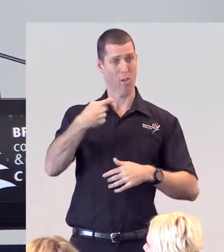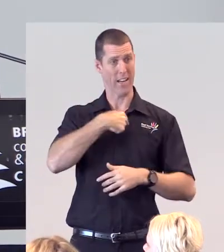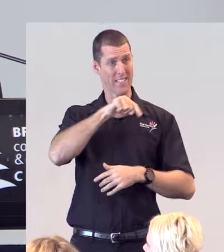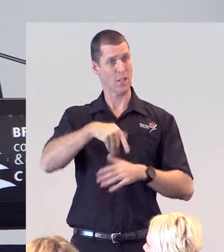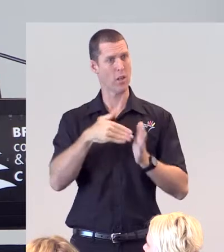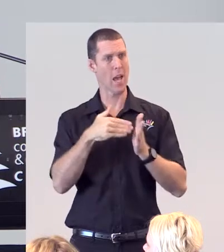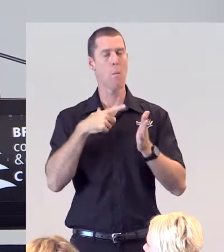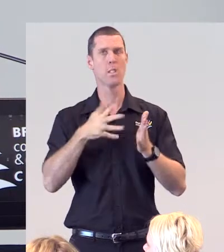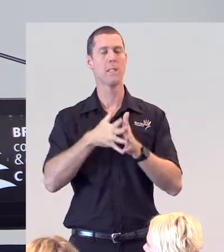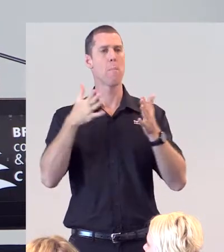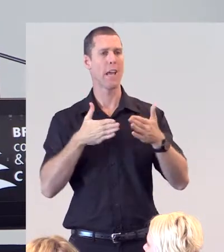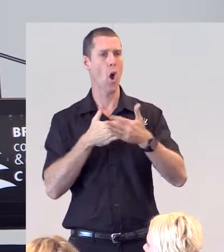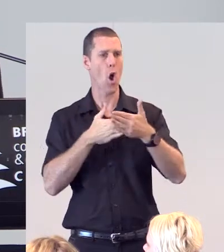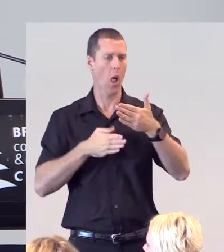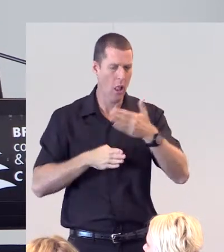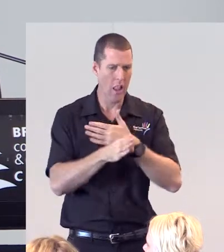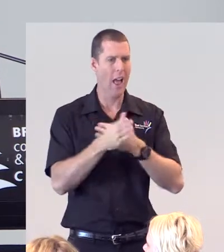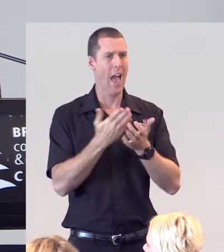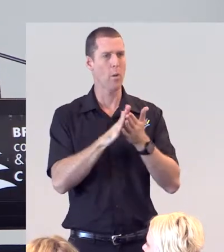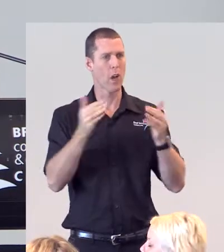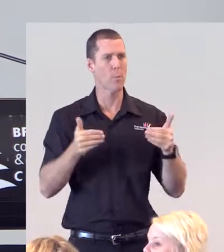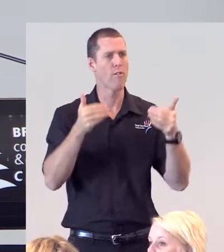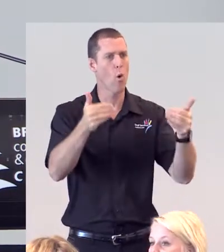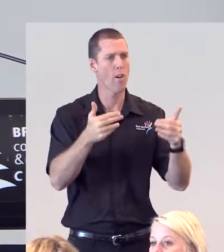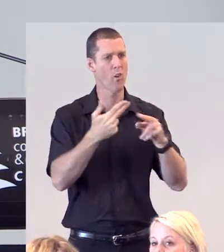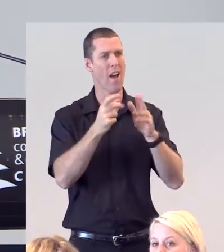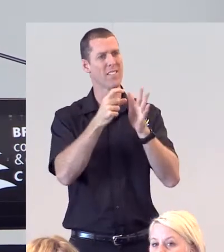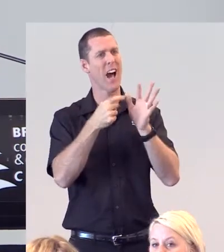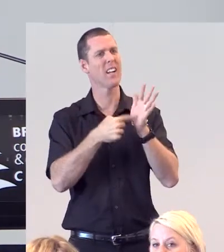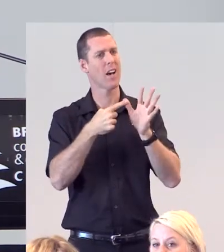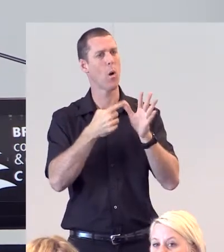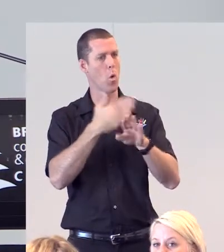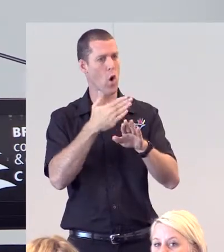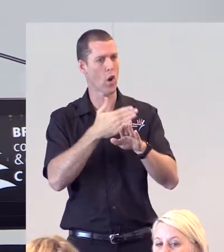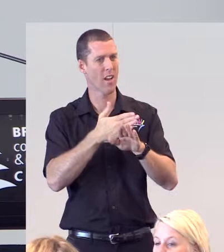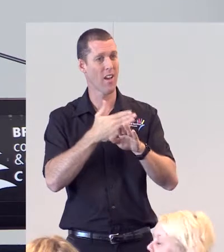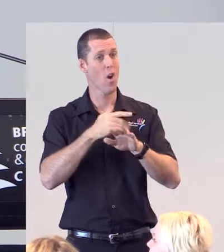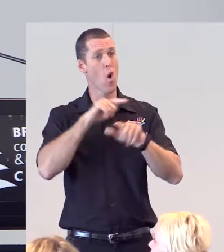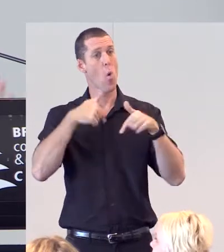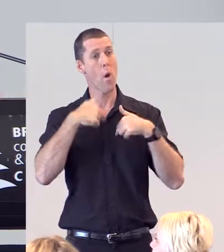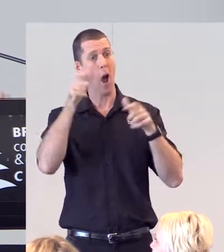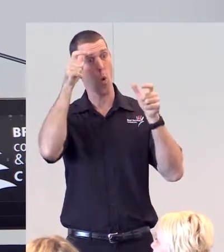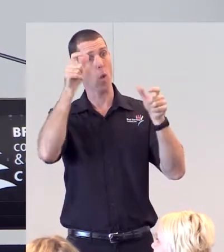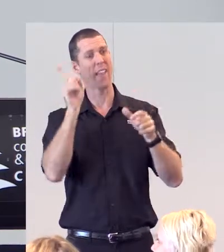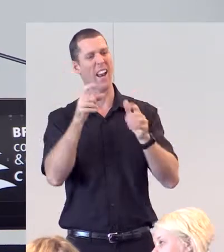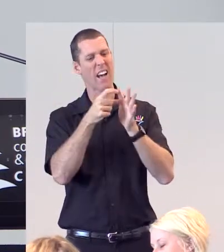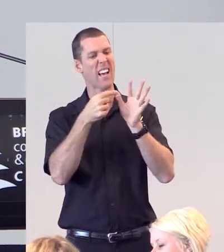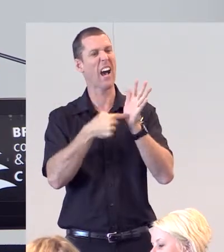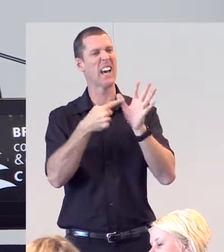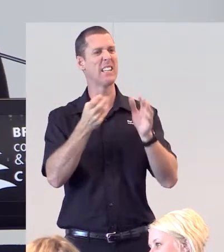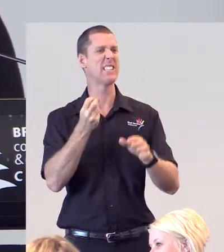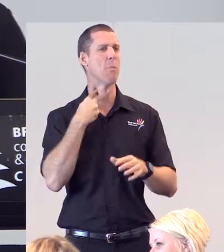hurdle for us in moving forward with this data work, because and we're calling it our data